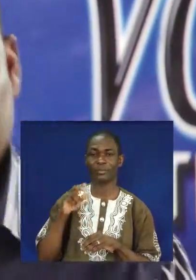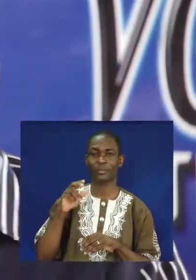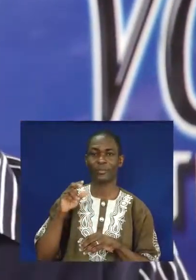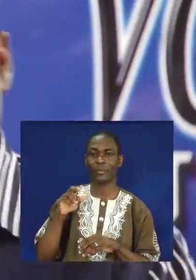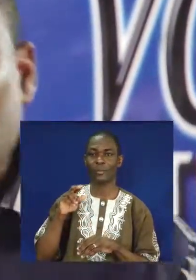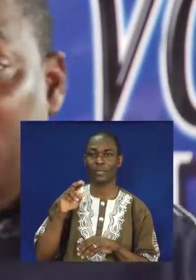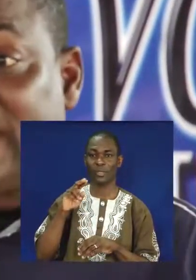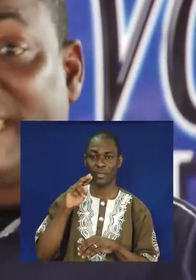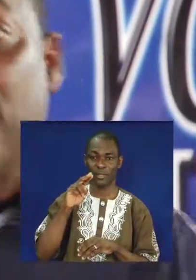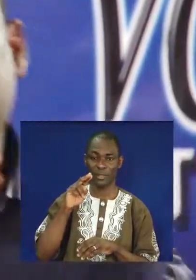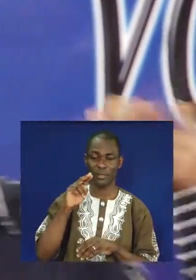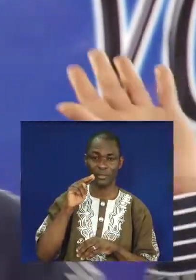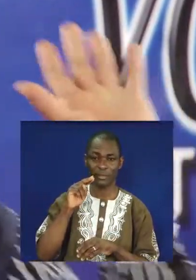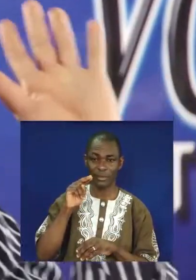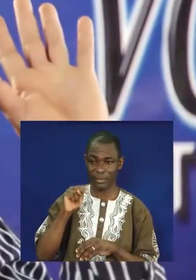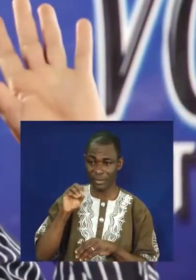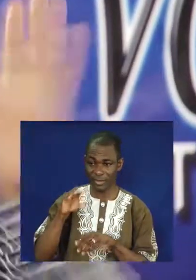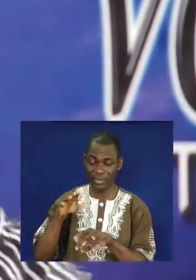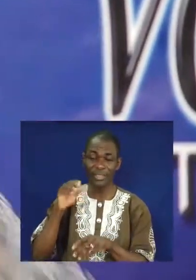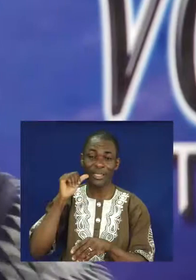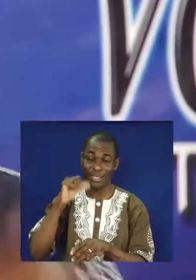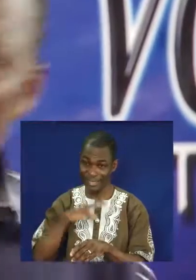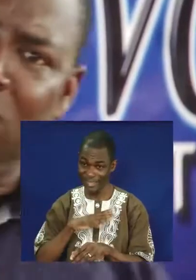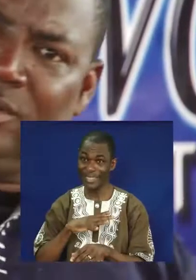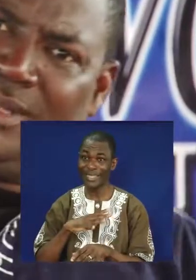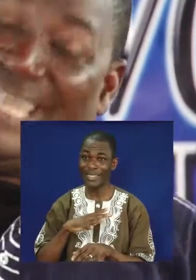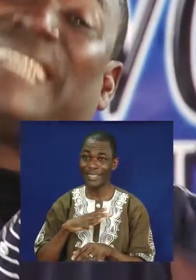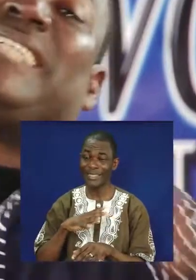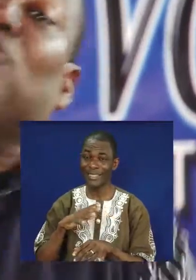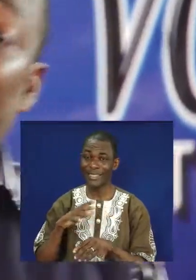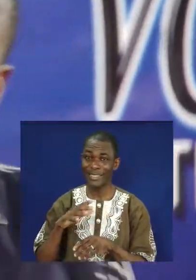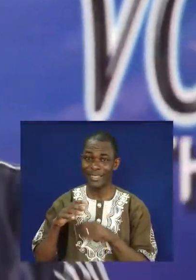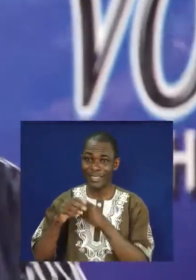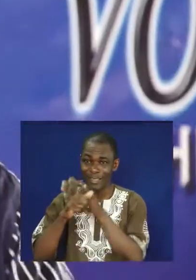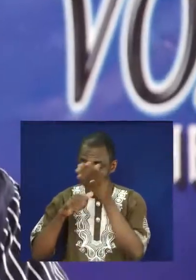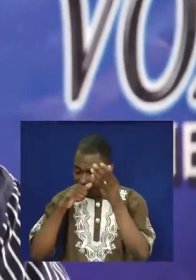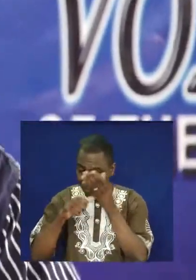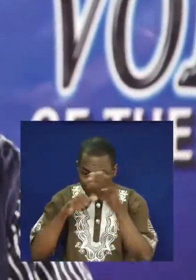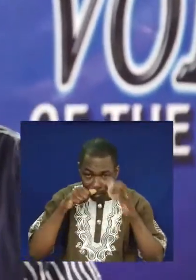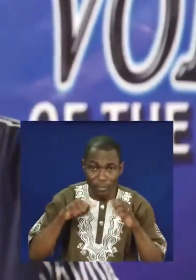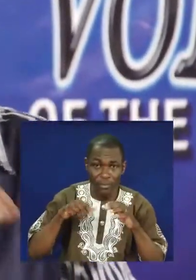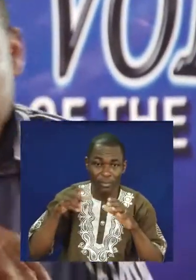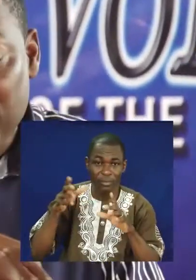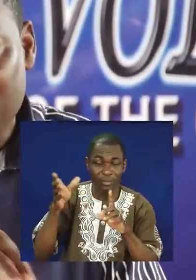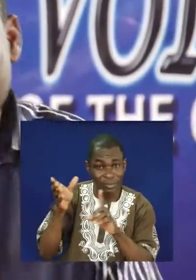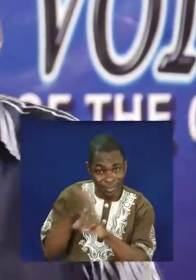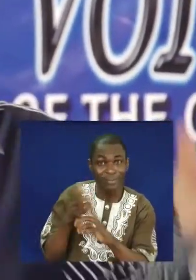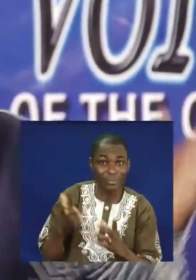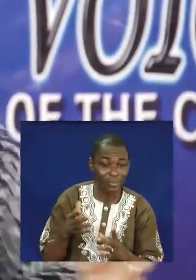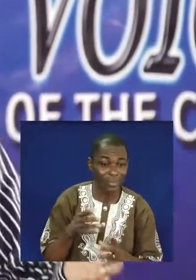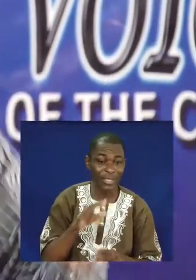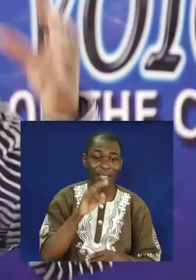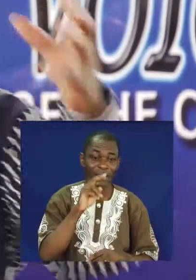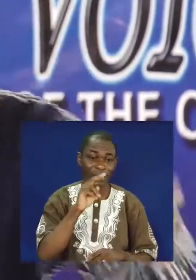free ha odu ko to ka international airport ye hu okodu New York ni ye hu ni ya chi na to. And this is the MPP, no?